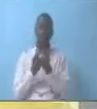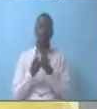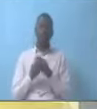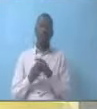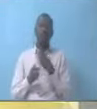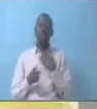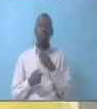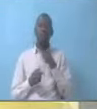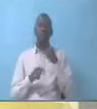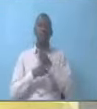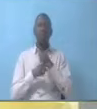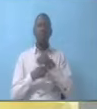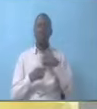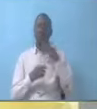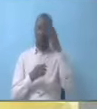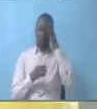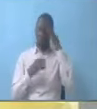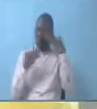not recognized.